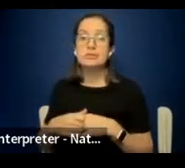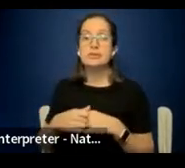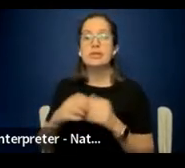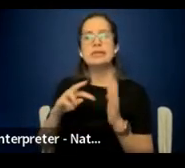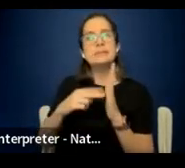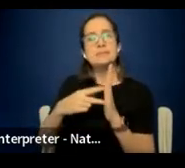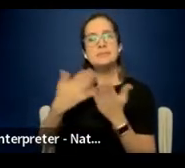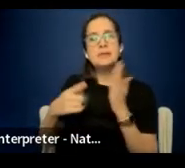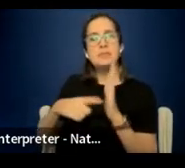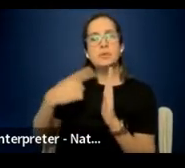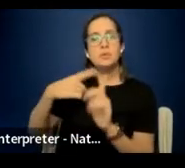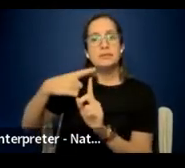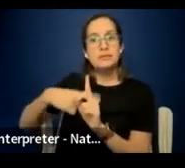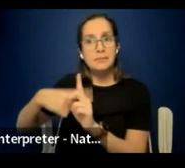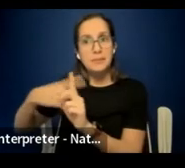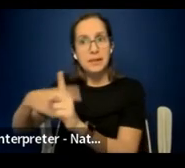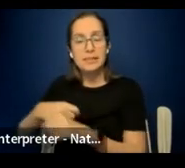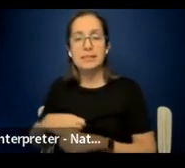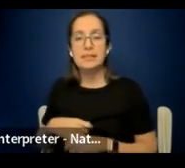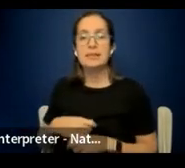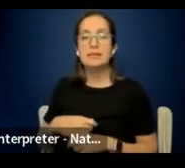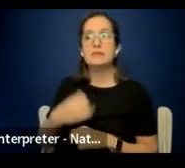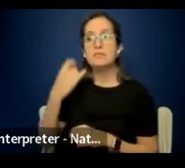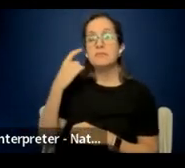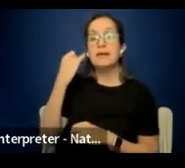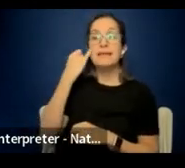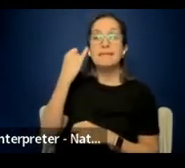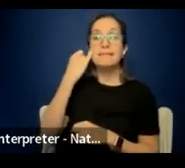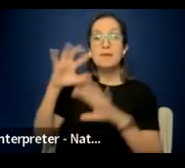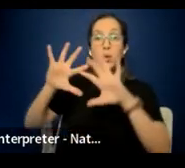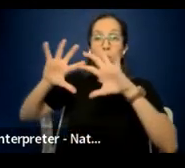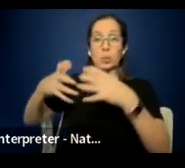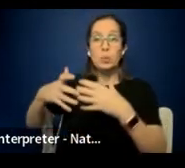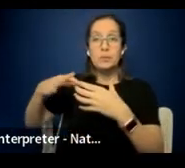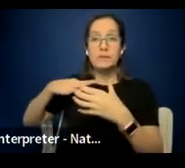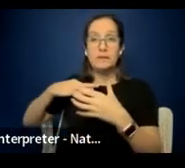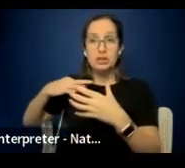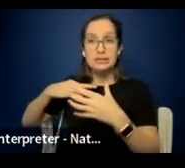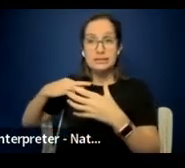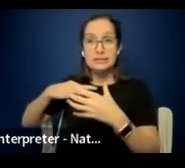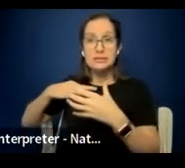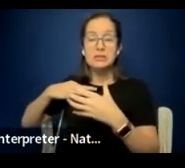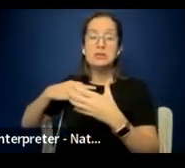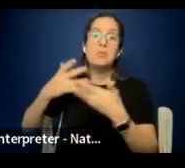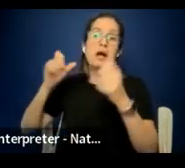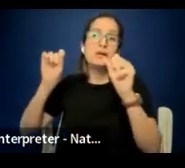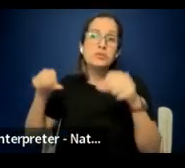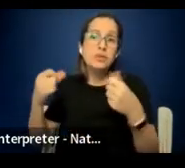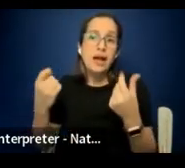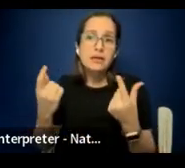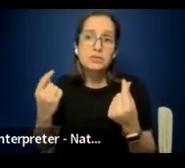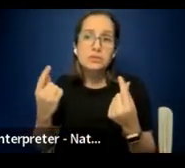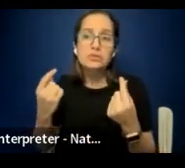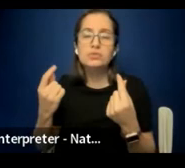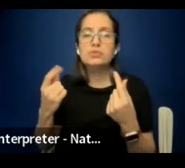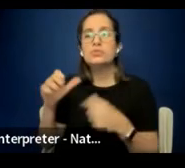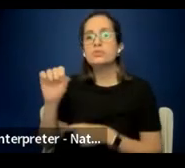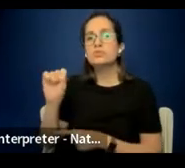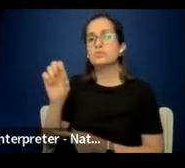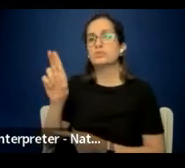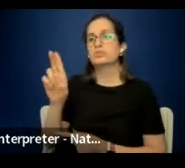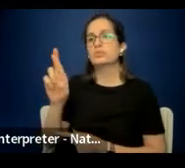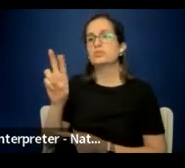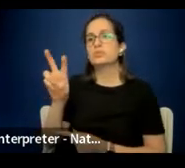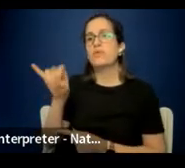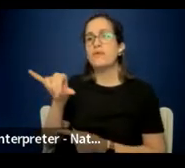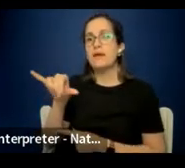know, sort of ad hoc, that might be, you know, doing like a phone survey with three questions after their experience to get a sense if things